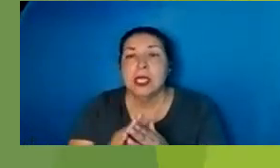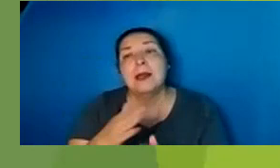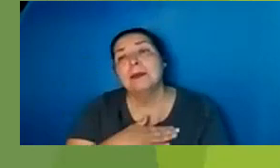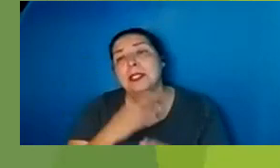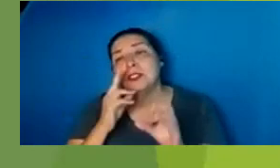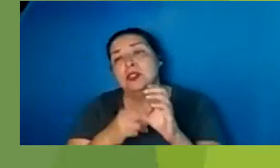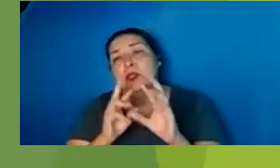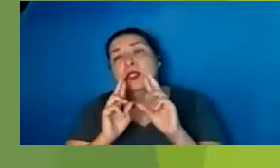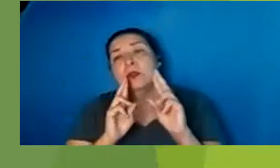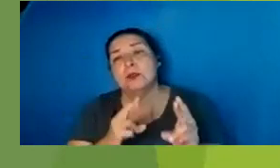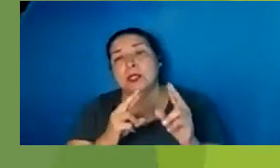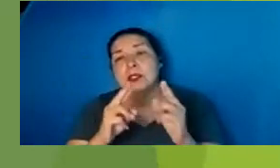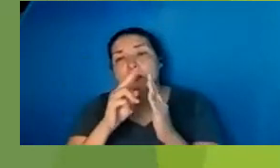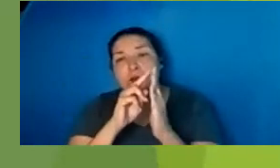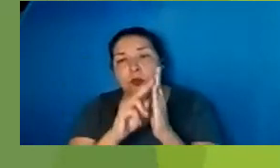course of the service.